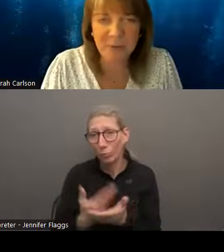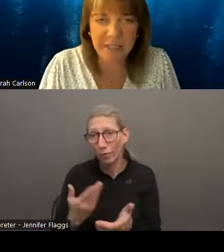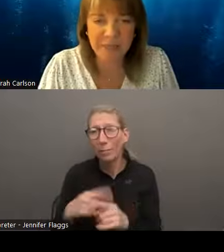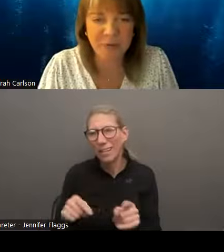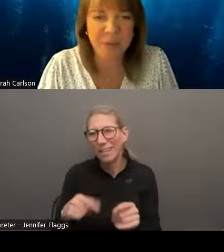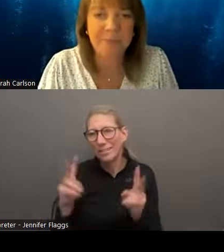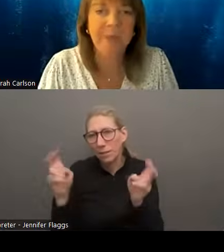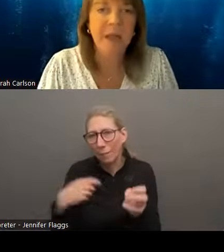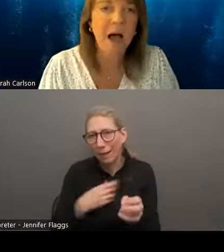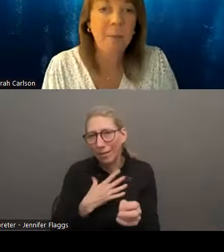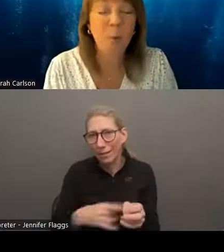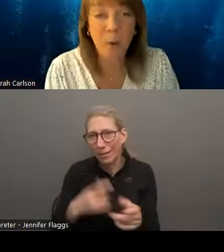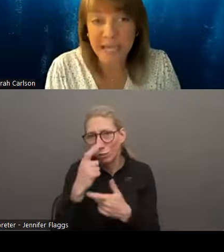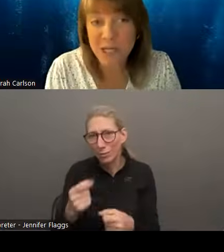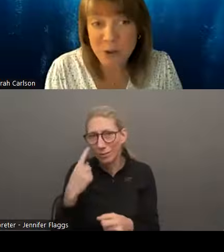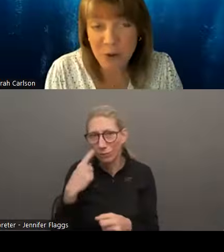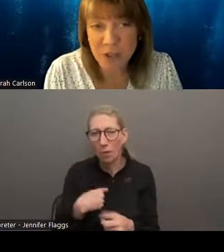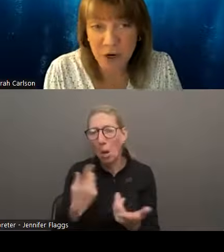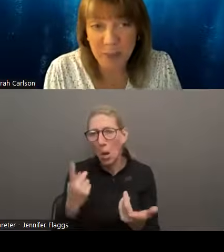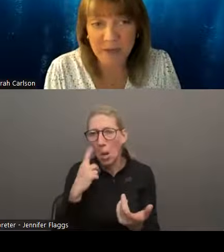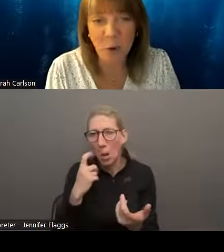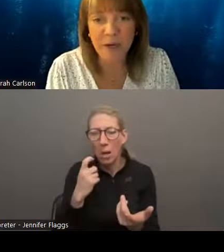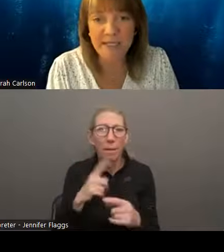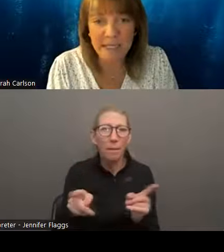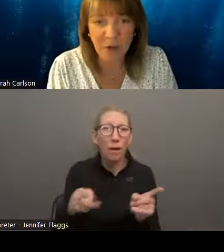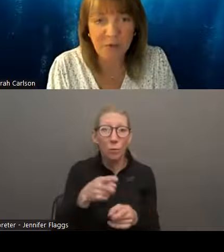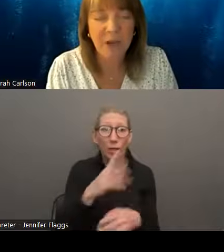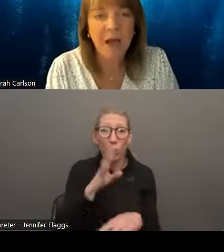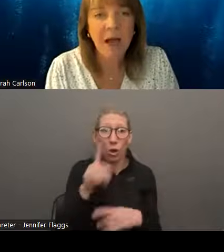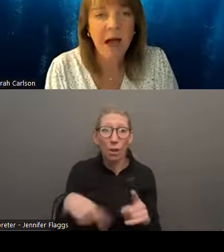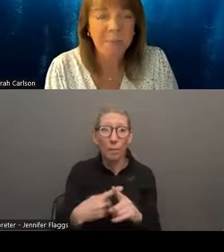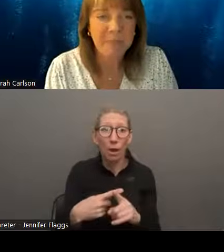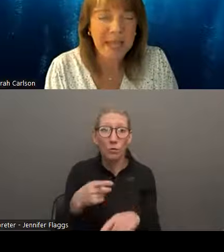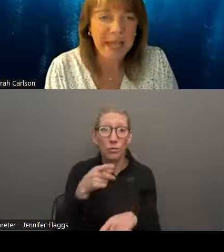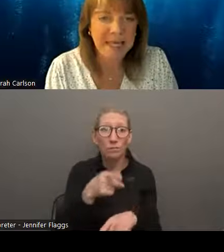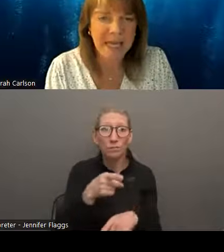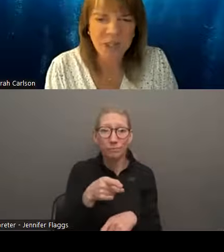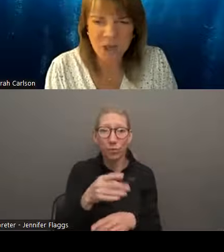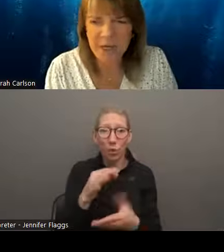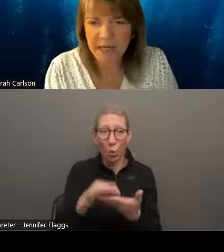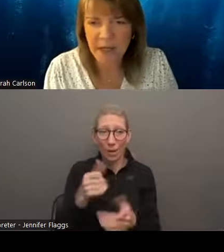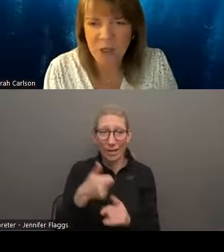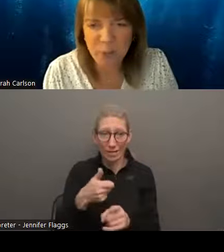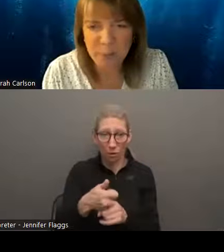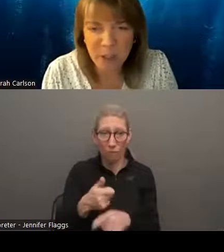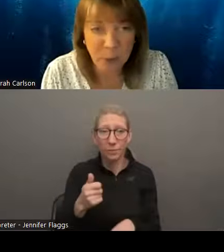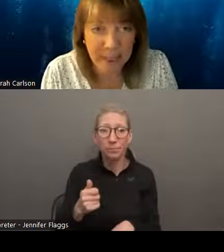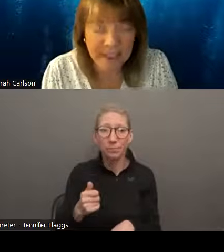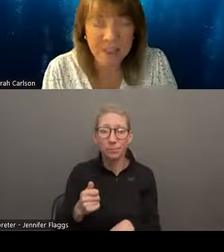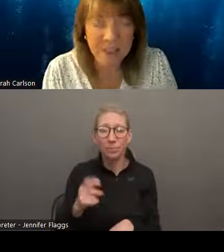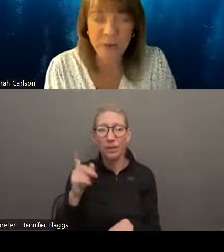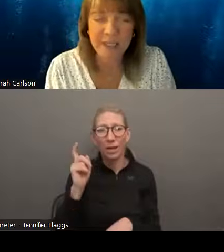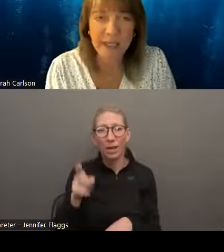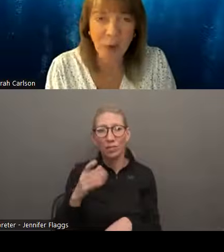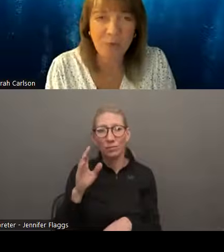like, that really interests me. What we can do, though, is talk about the coin itself. And I should acknowledge Bill